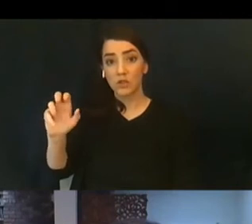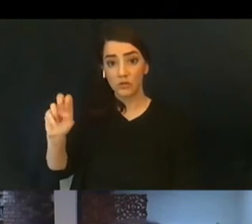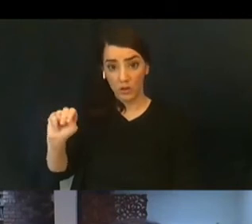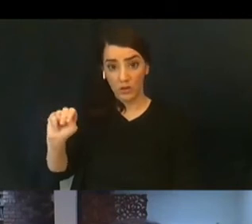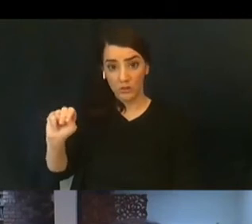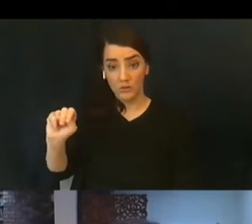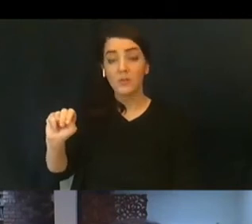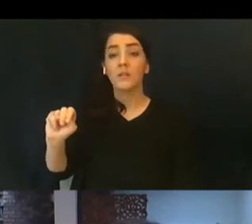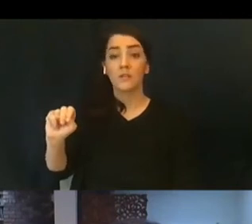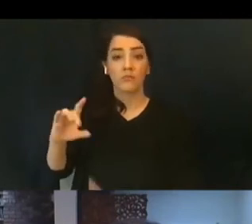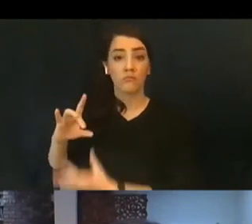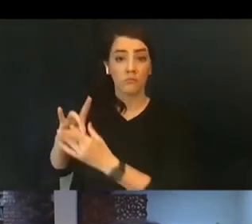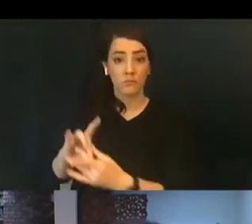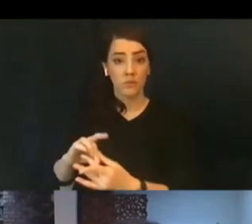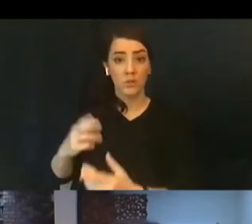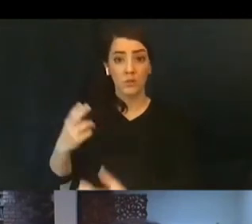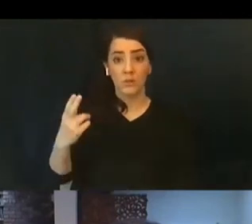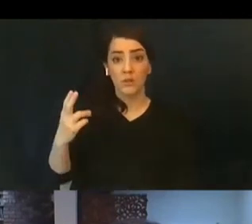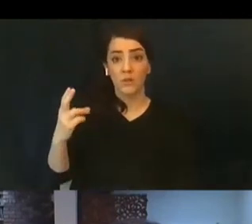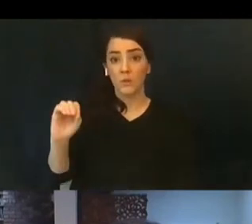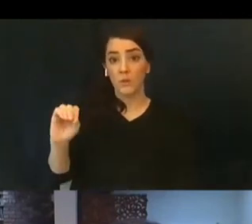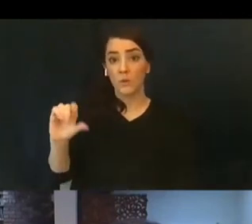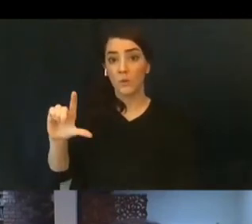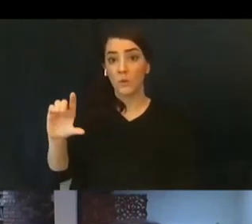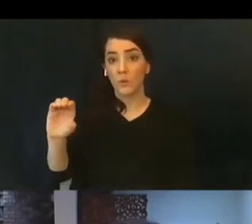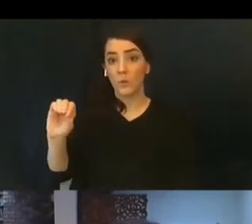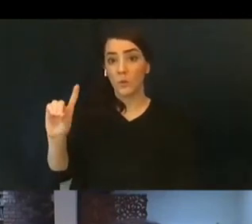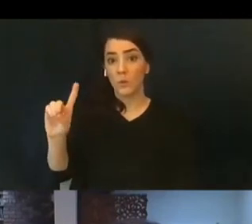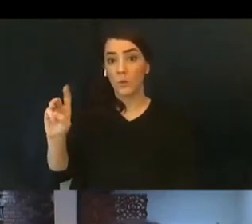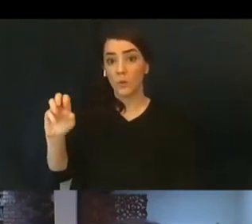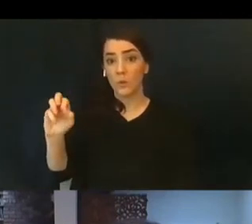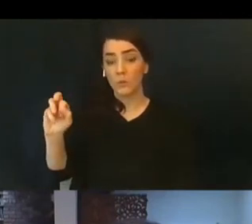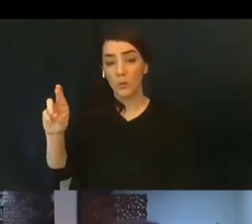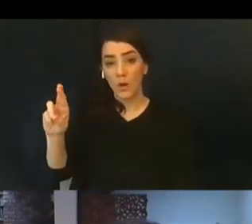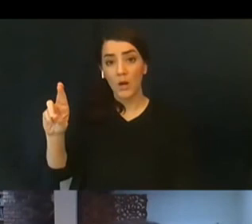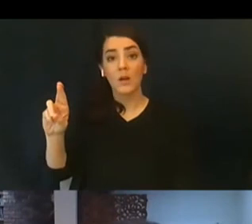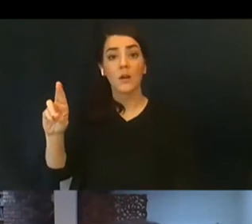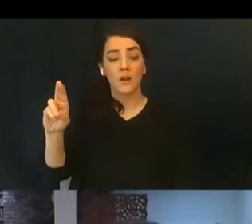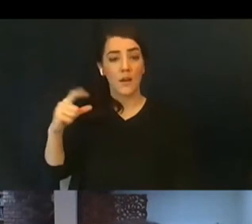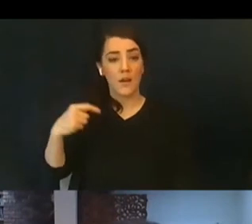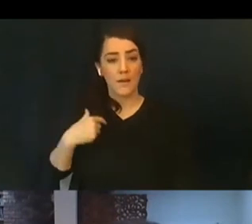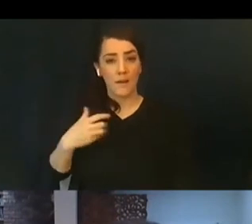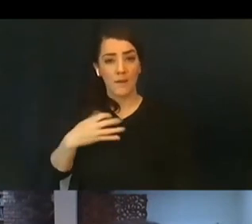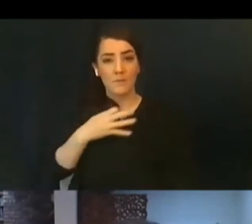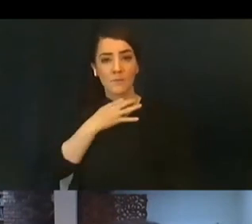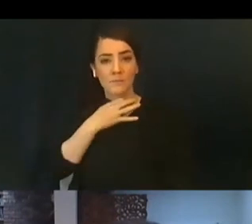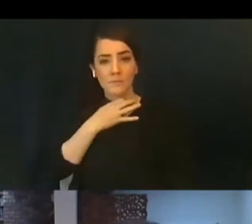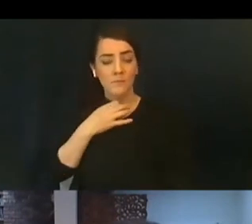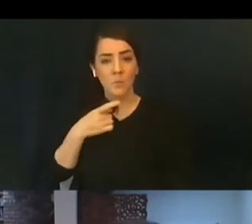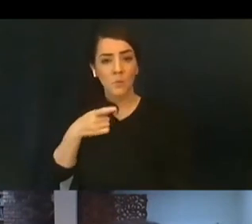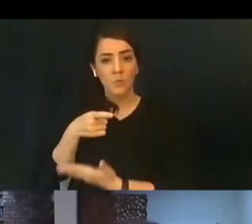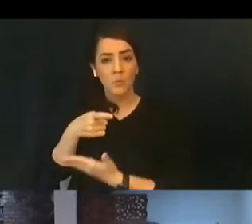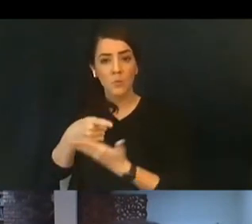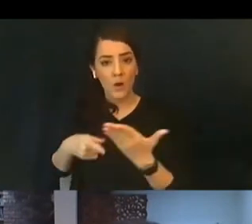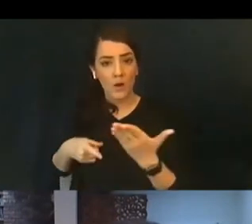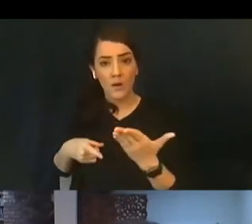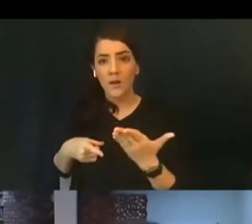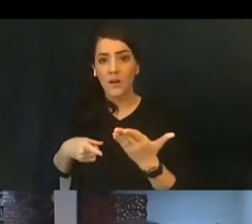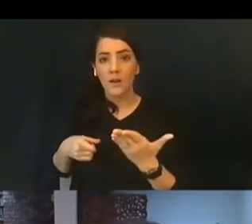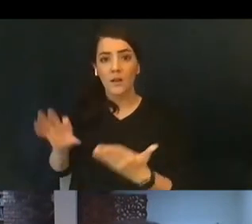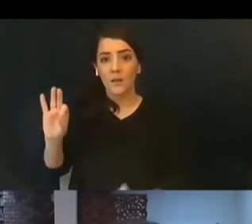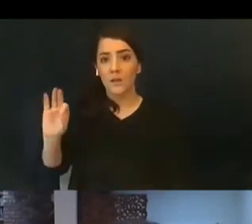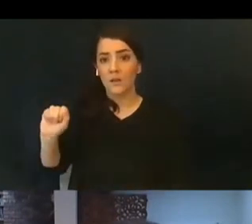as a continuity of violence. We often refer to 1932 and 1933, but cannot forget the famines of